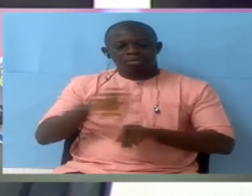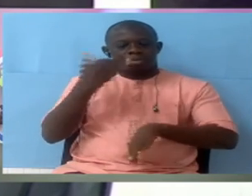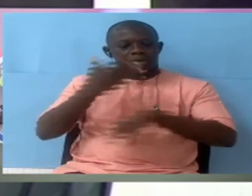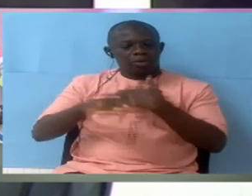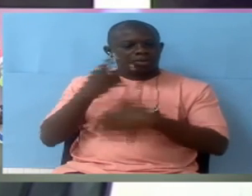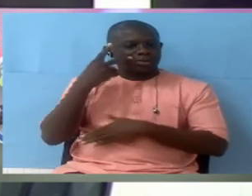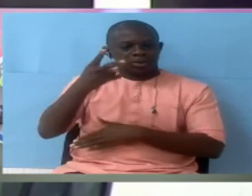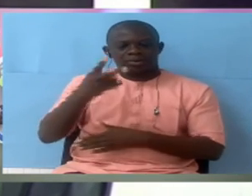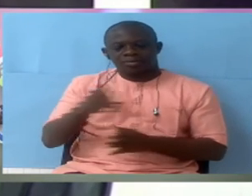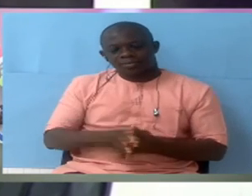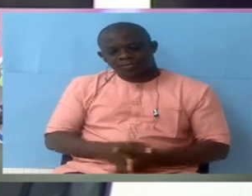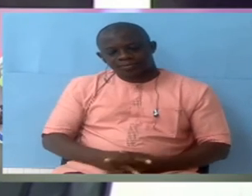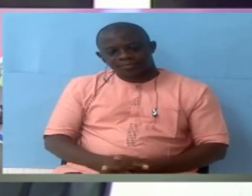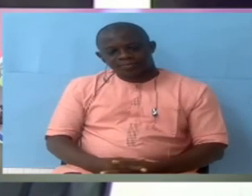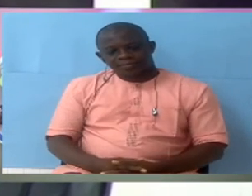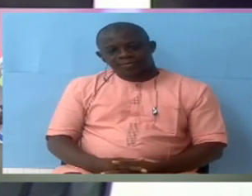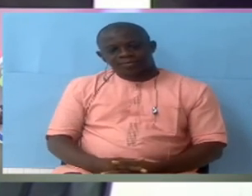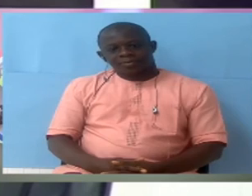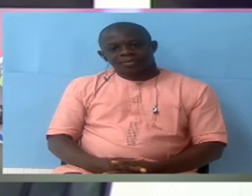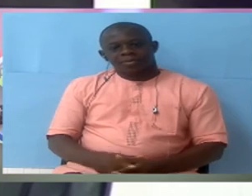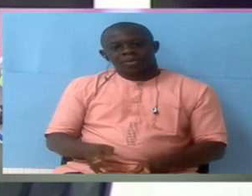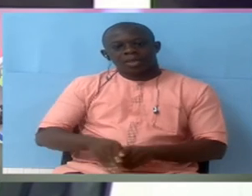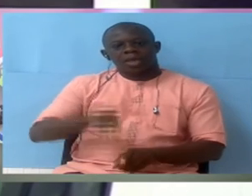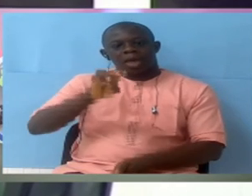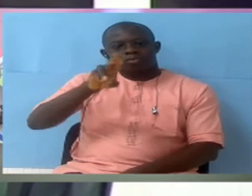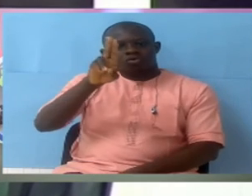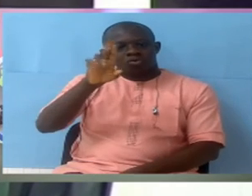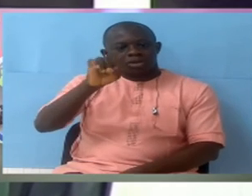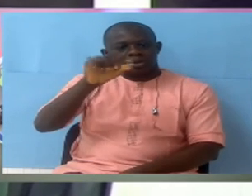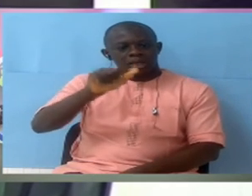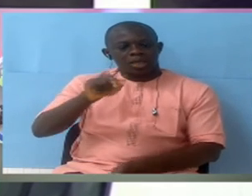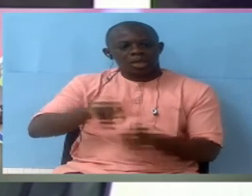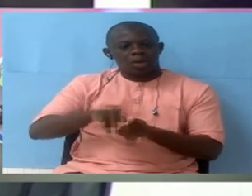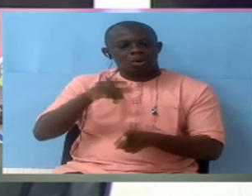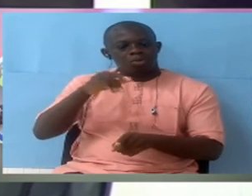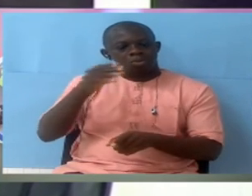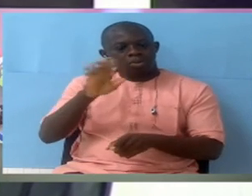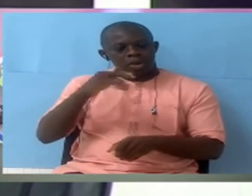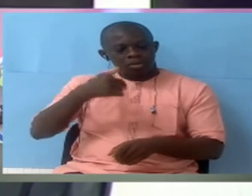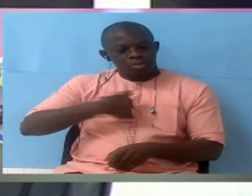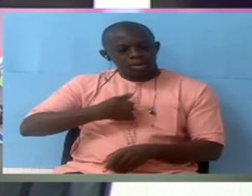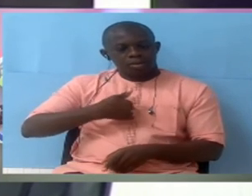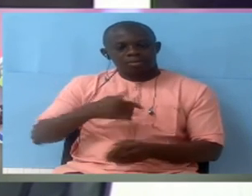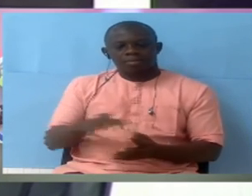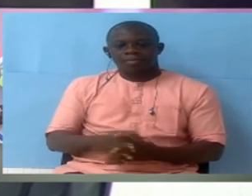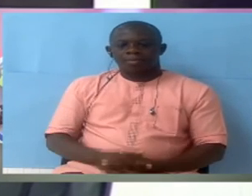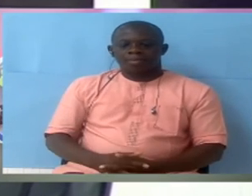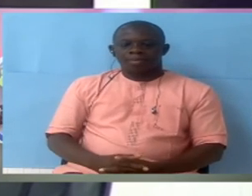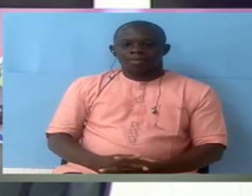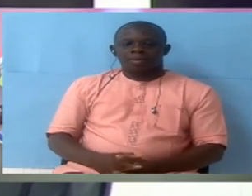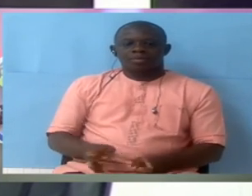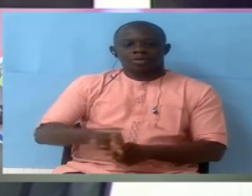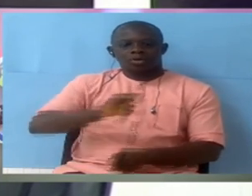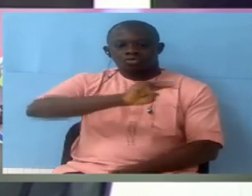maji musuma ko gis musa fo intelem bang musa ndax man la